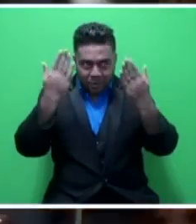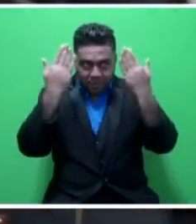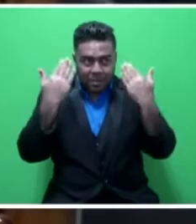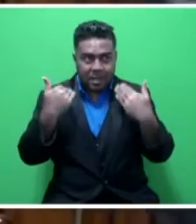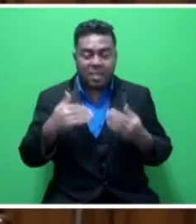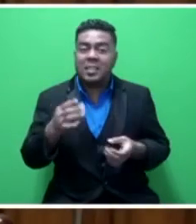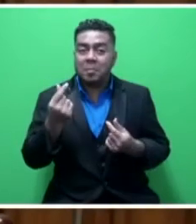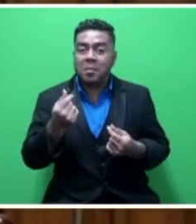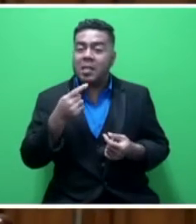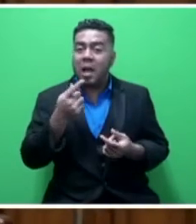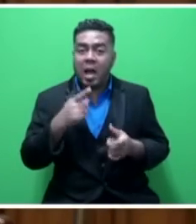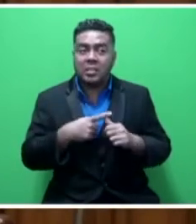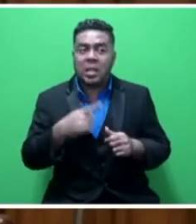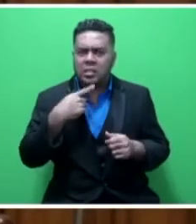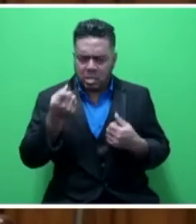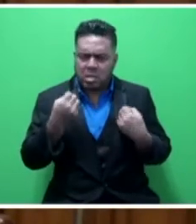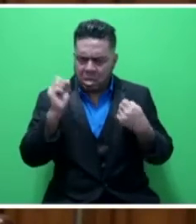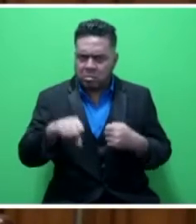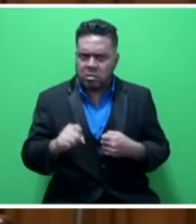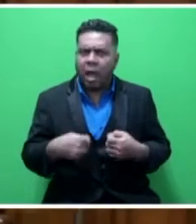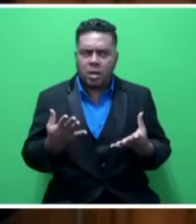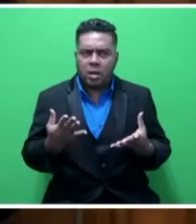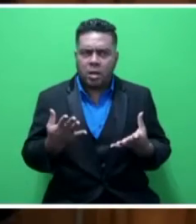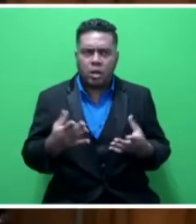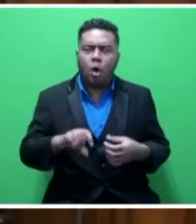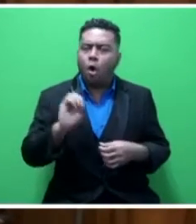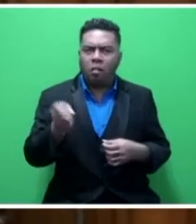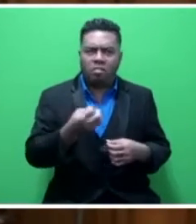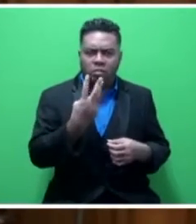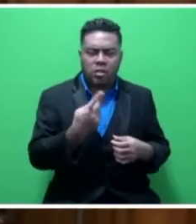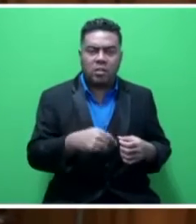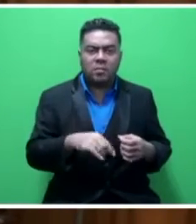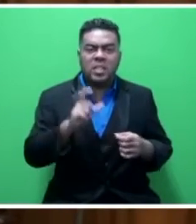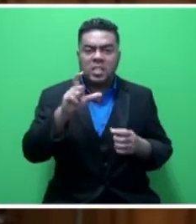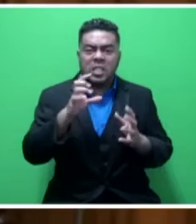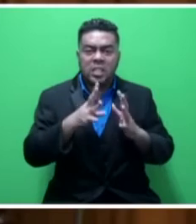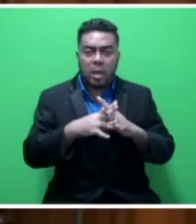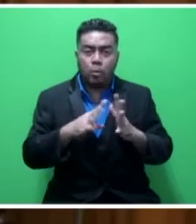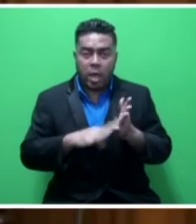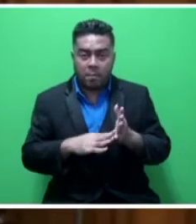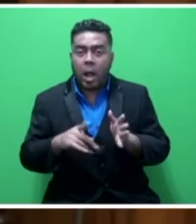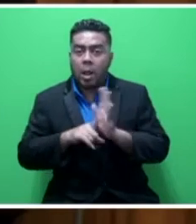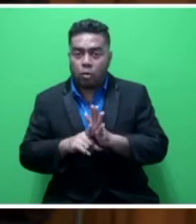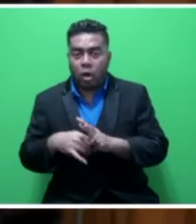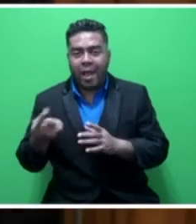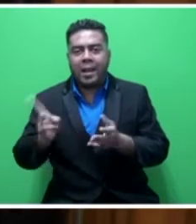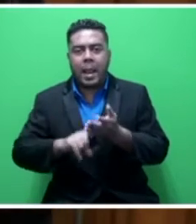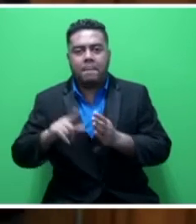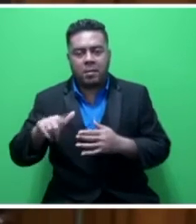Speaker, the simple answer is yes, and it's available in all three divisional hospitals. Honourable Speaker, the endoscopy